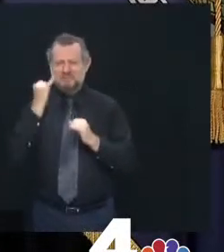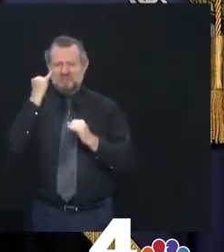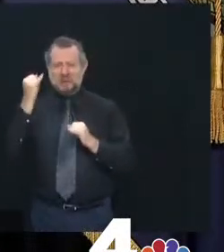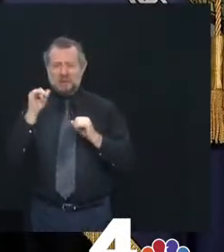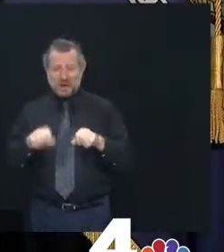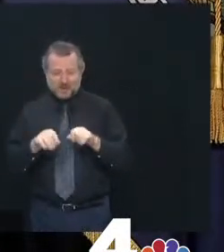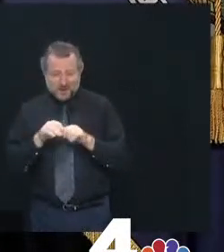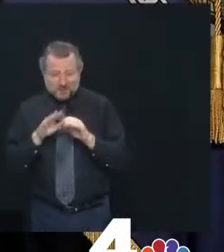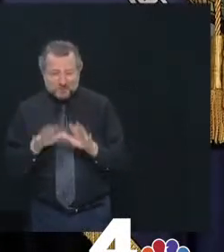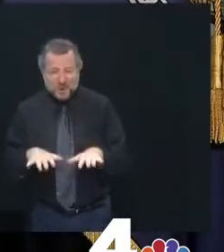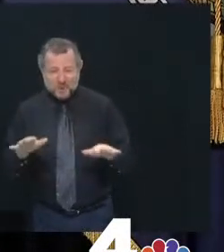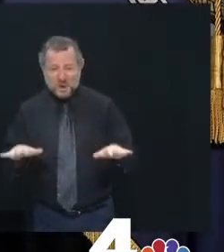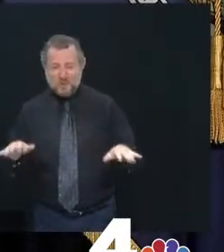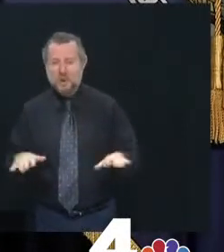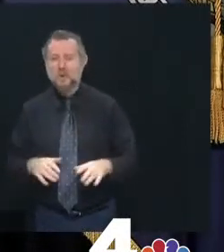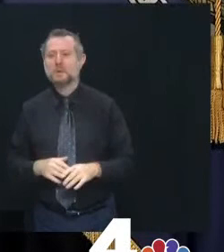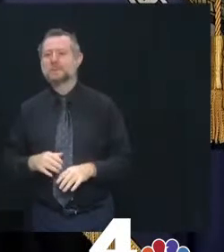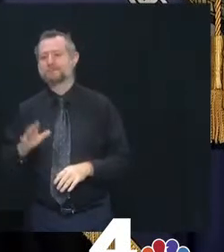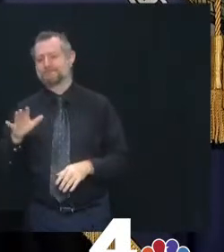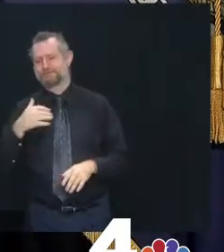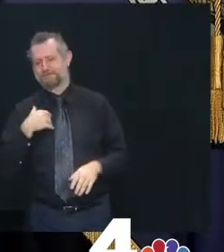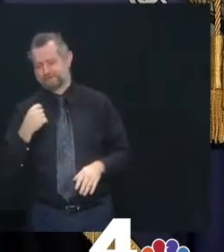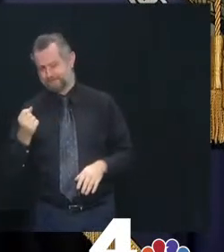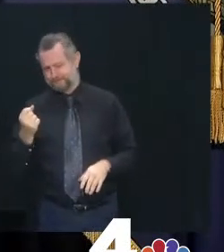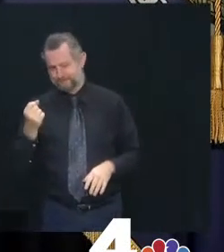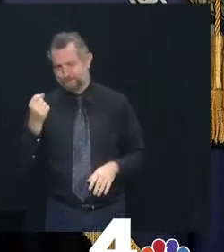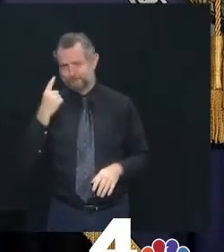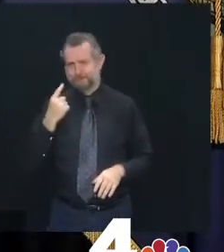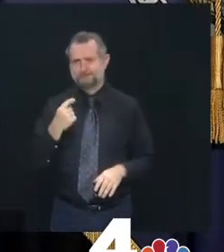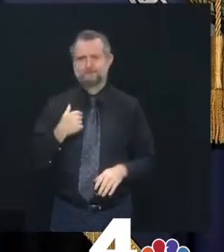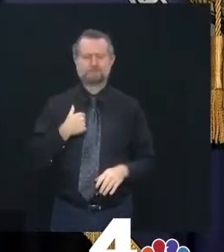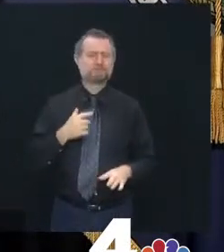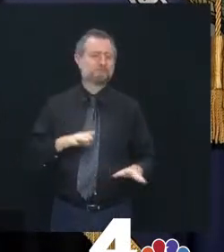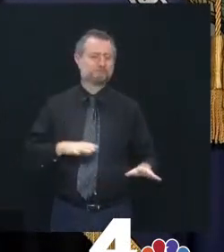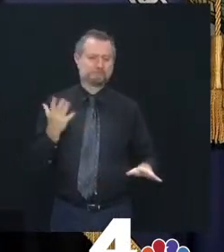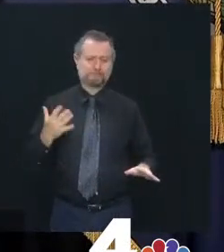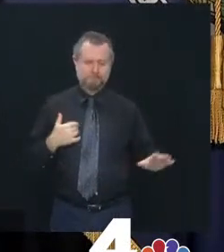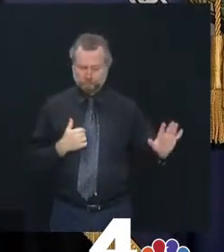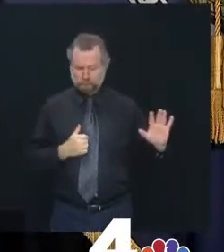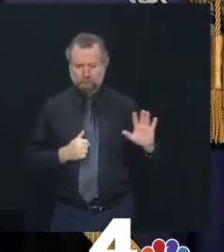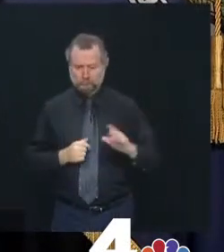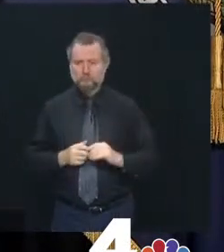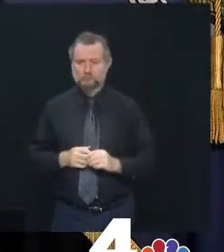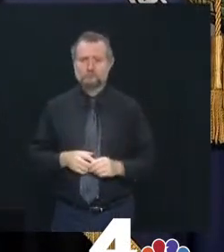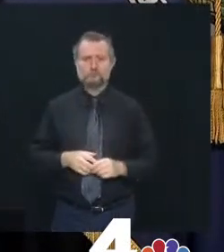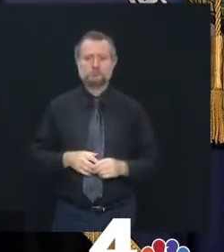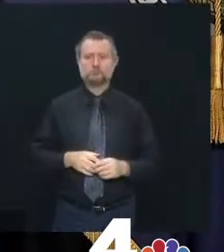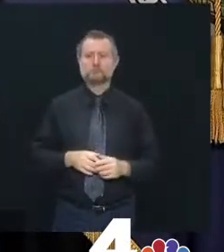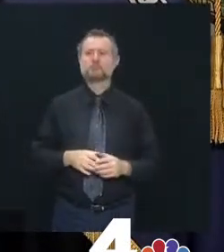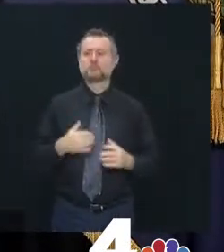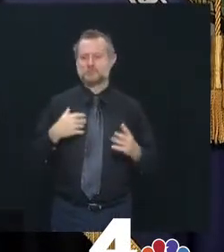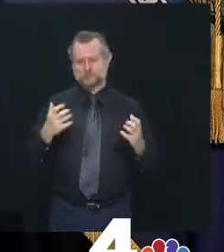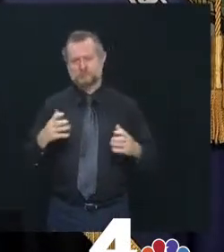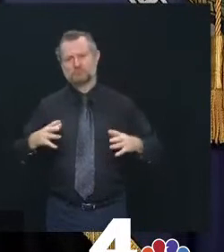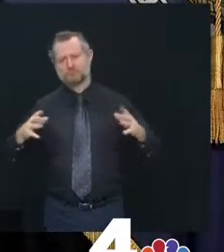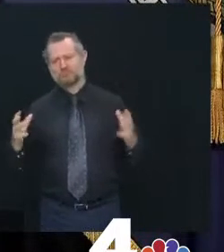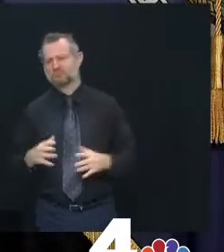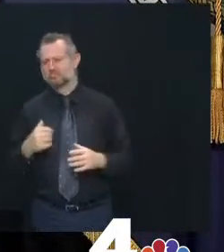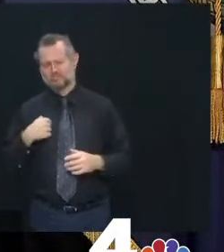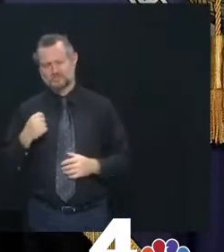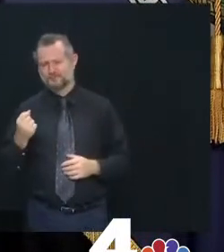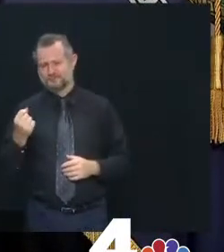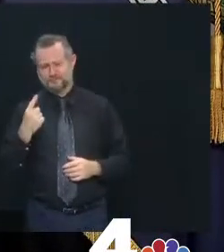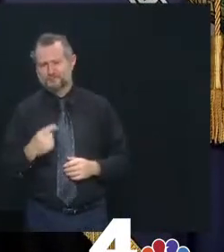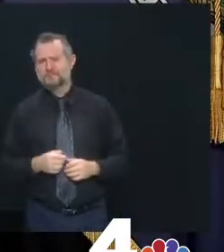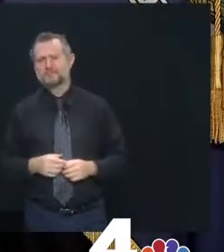But I understand that they wanted to have a wedding with thousands of people. Yeah, I